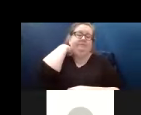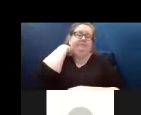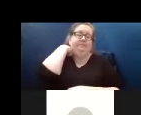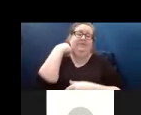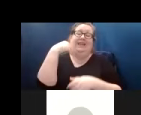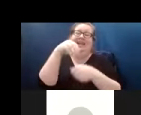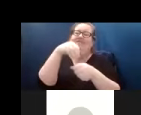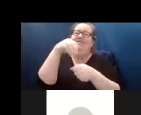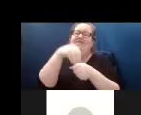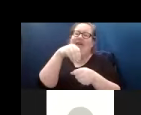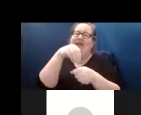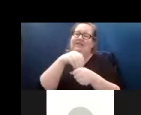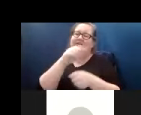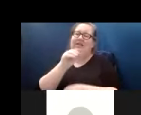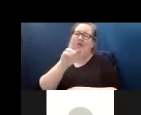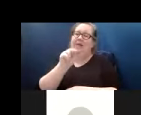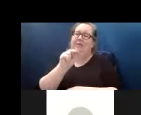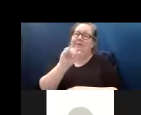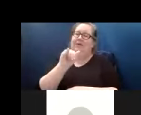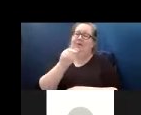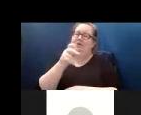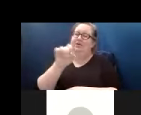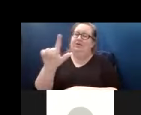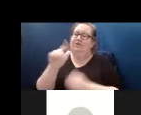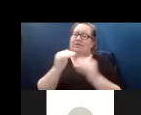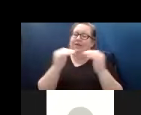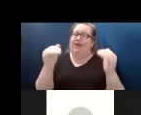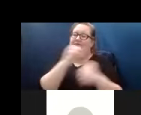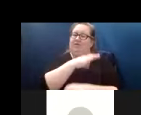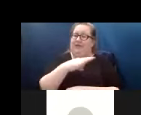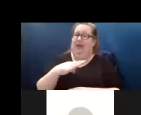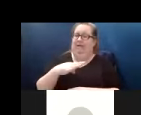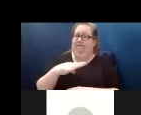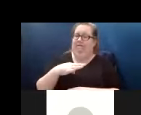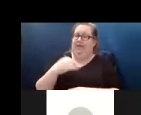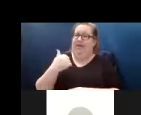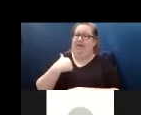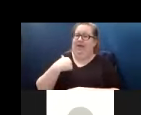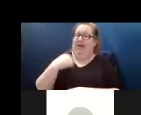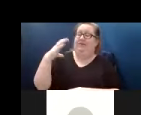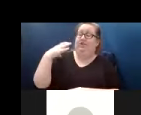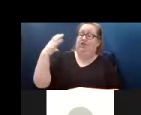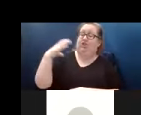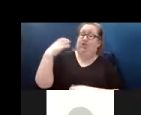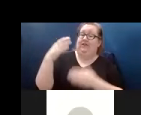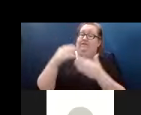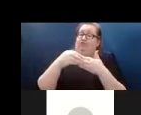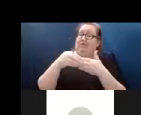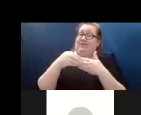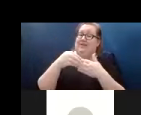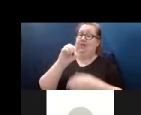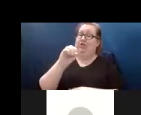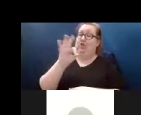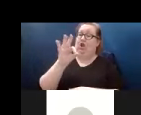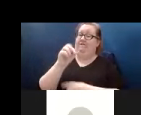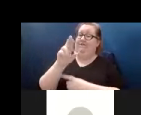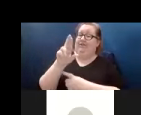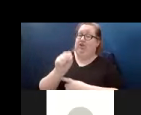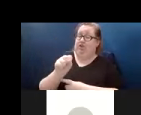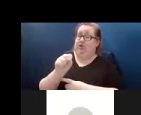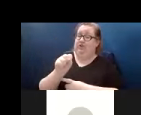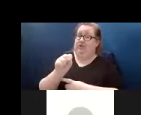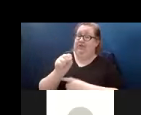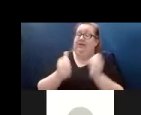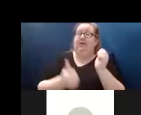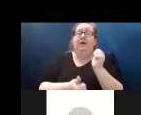invest in municipal level staff and have chief resilience officers. I think most of our